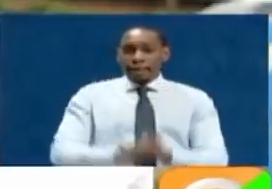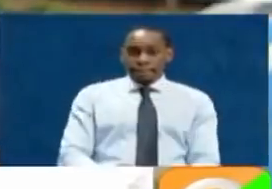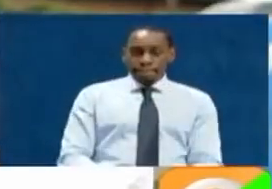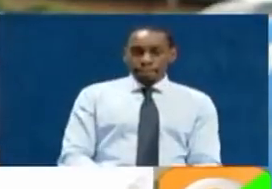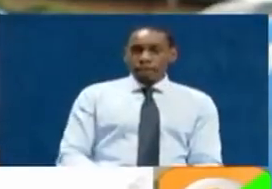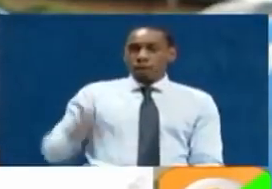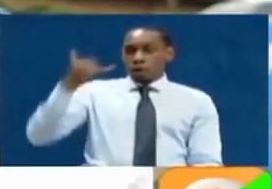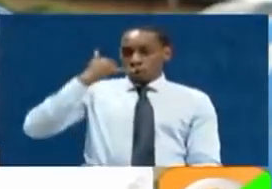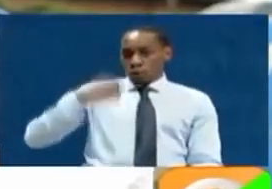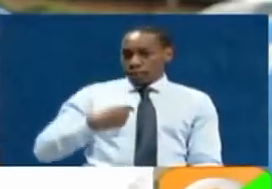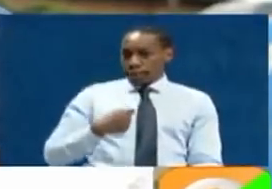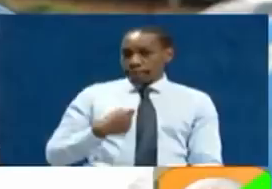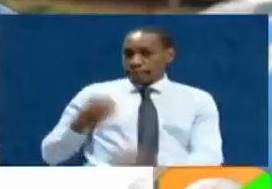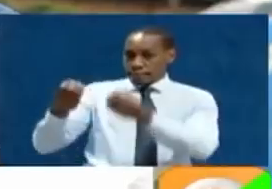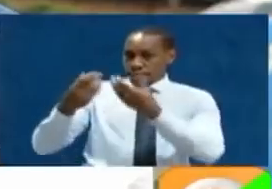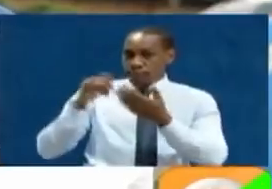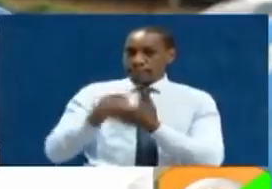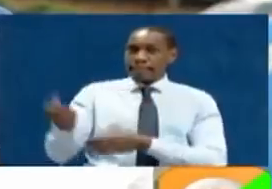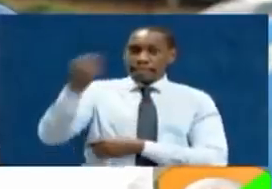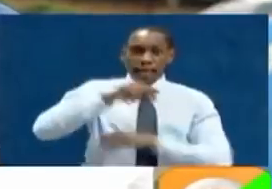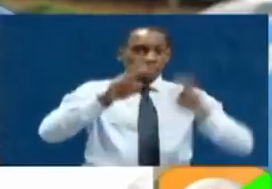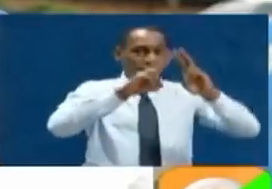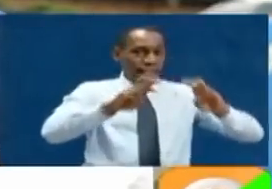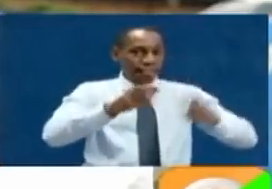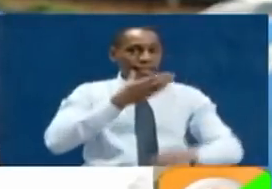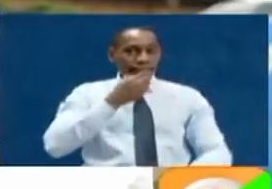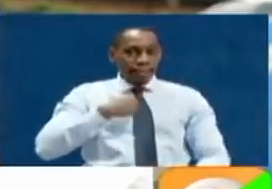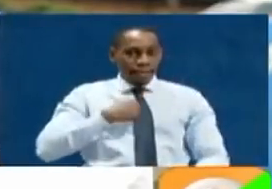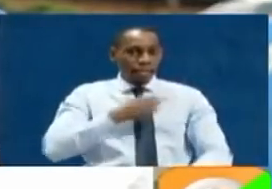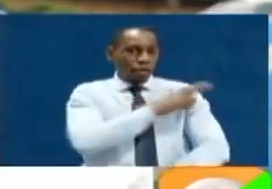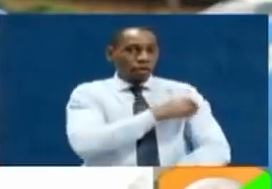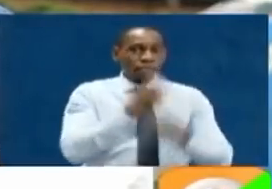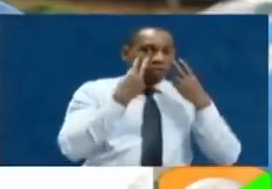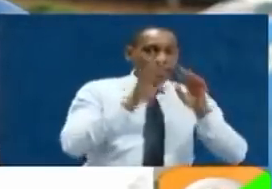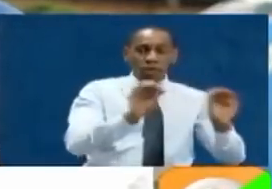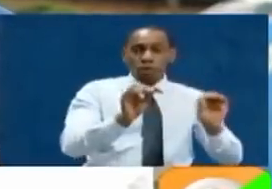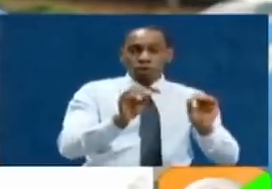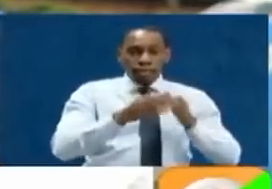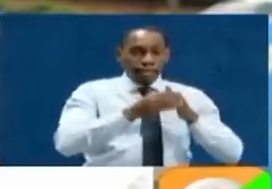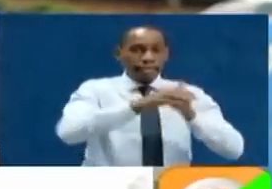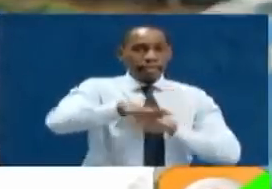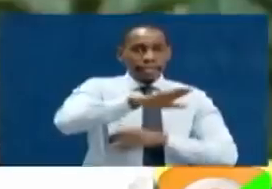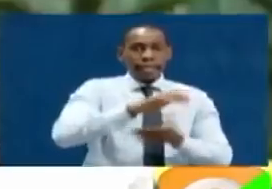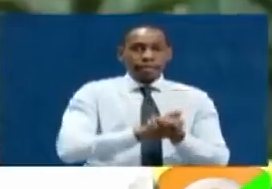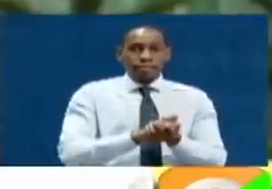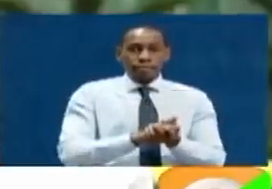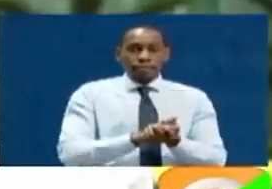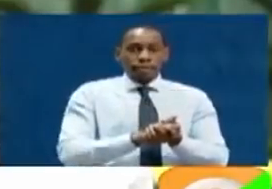walikuwa wananipigia simu kuniambia ati nikuje nitafute baba yangu hospitali awamuoni nimpeleke hapo kwa